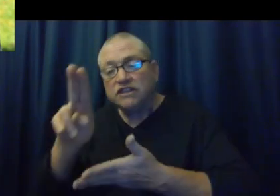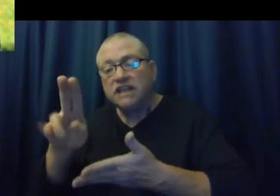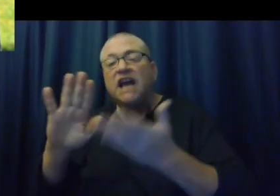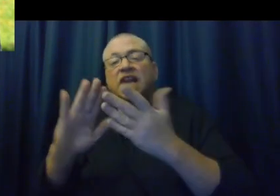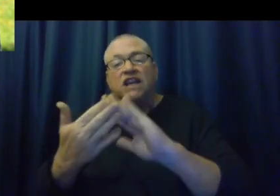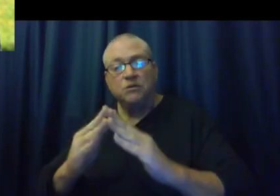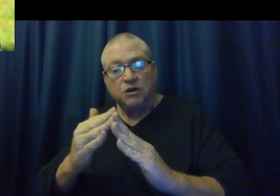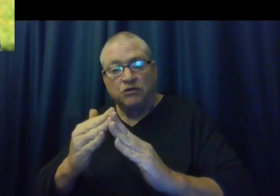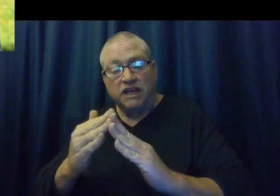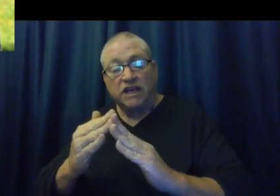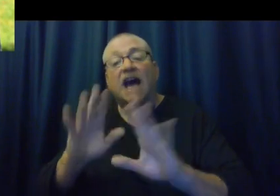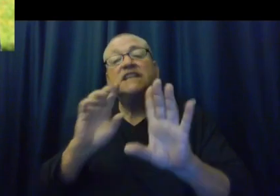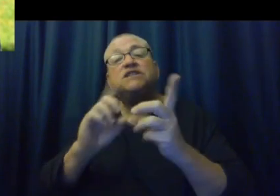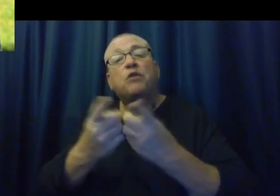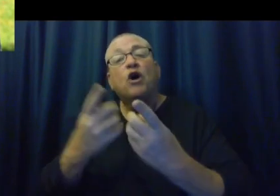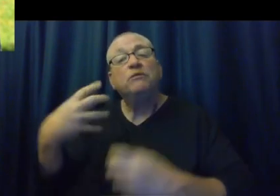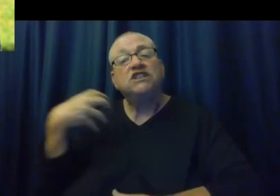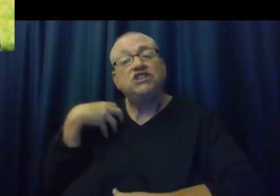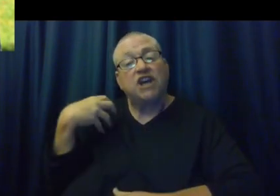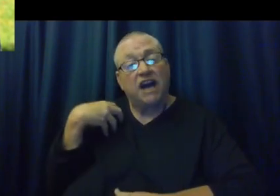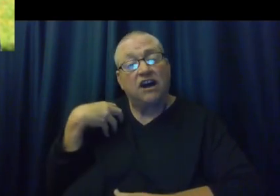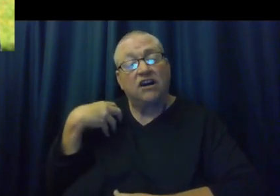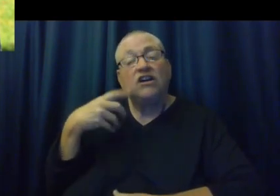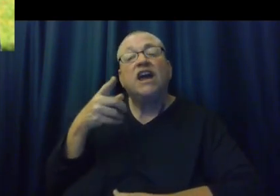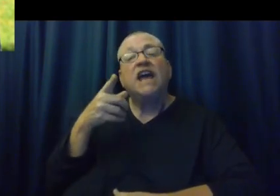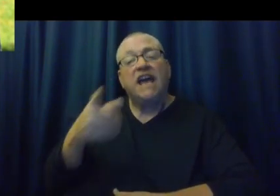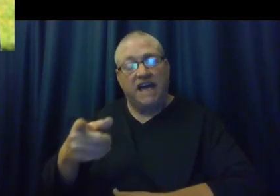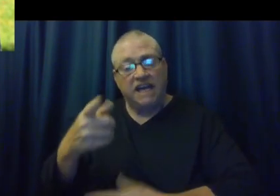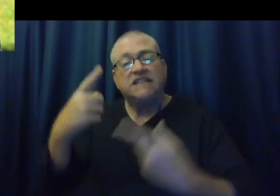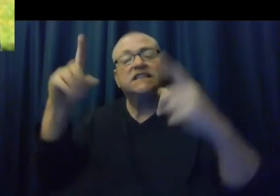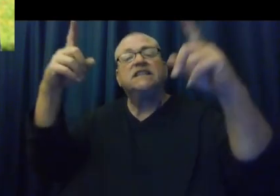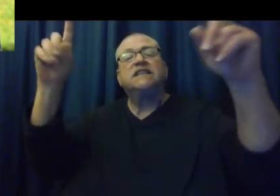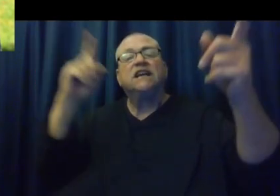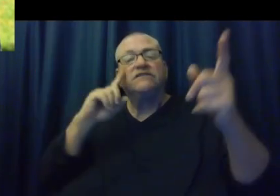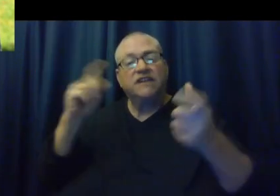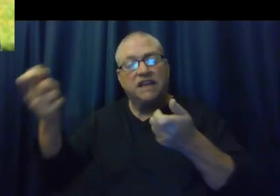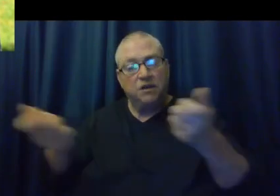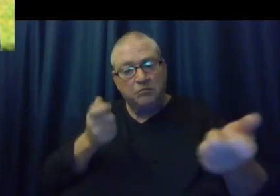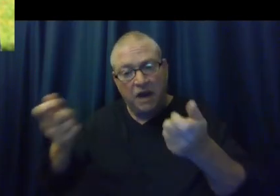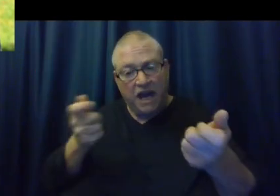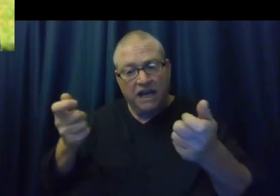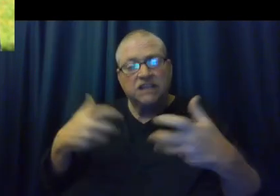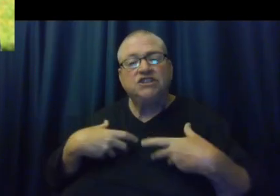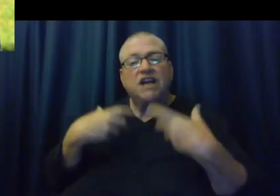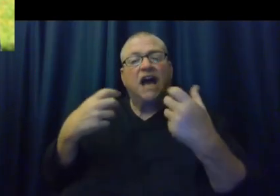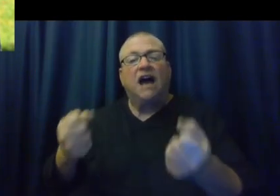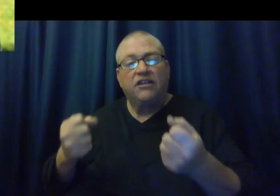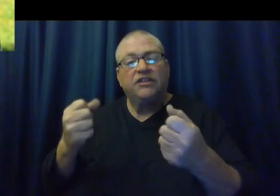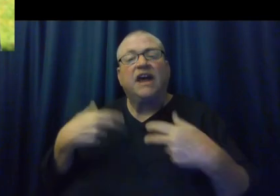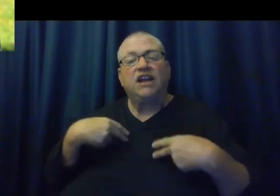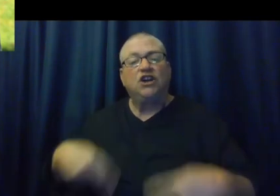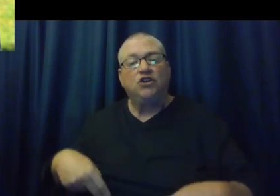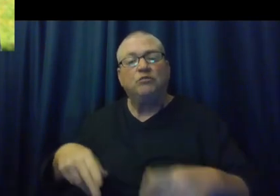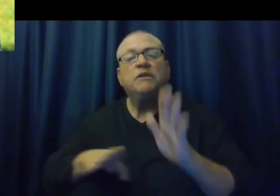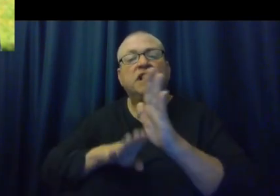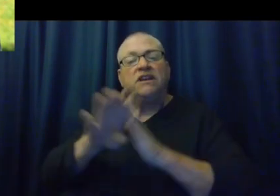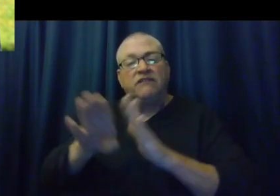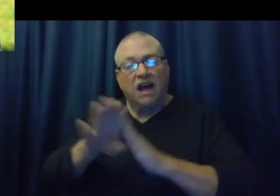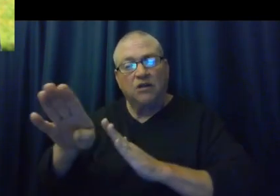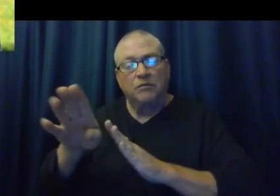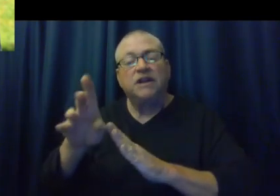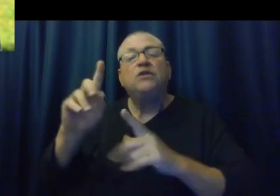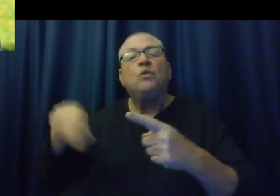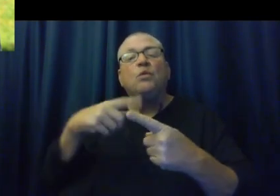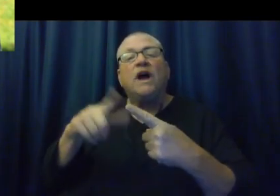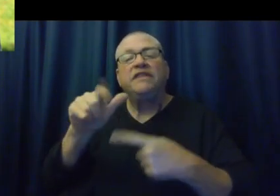community at large. As department chair, Keith successfully managed the challenges faced by health and human development while faculty offices